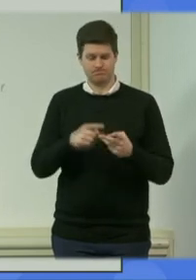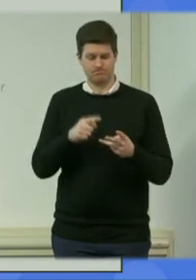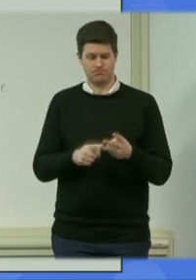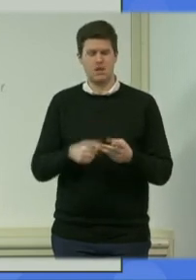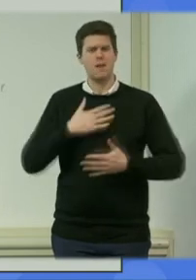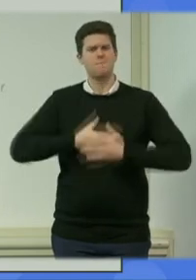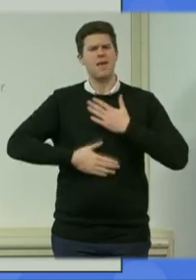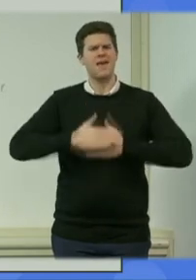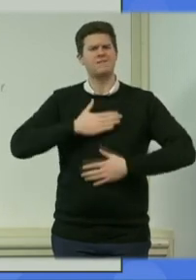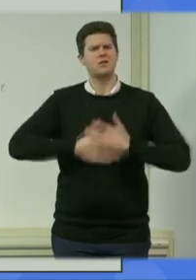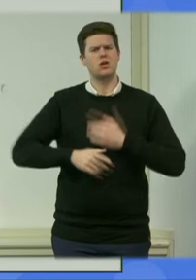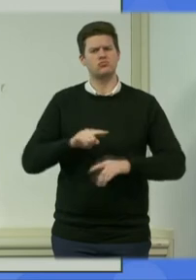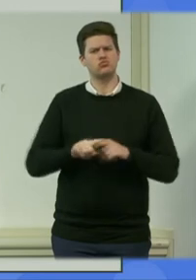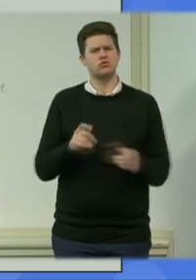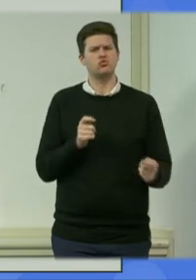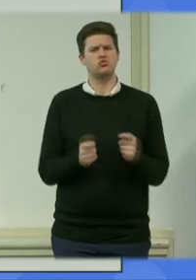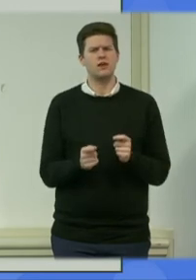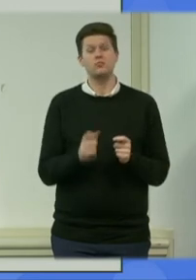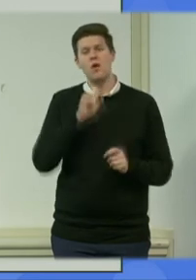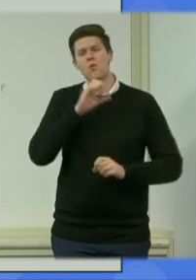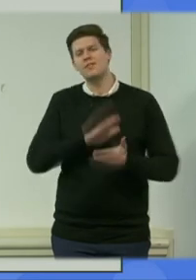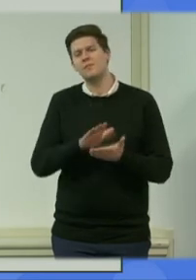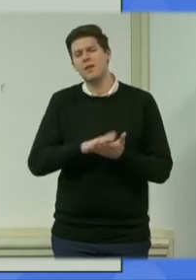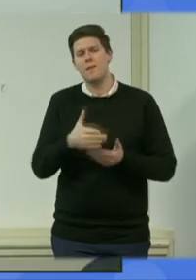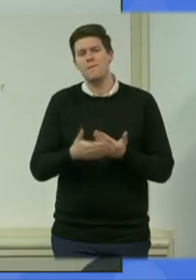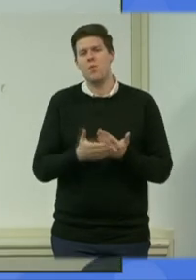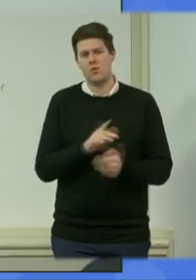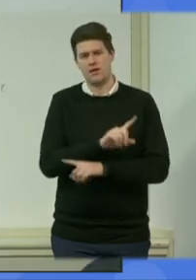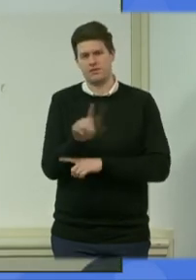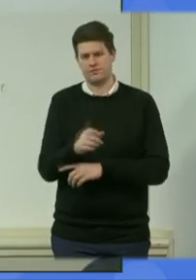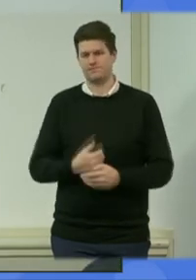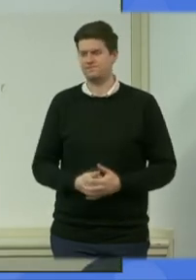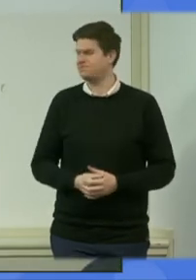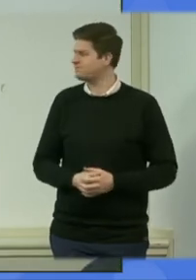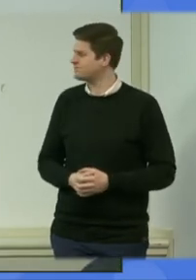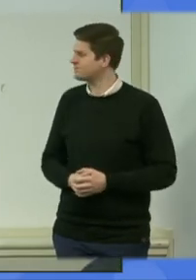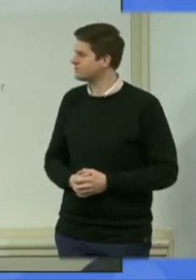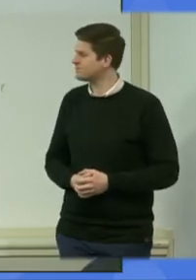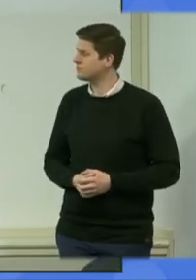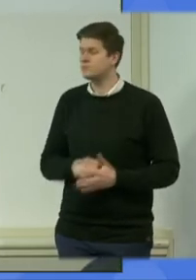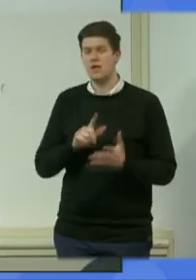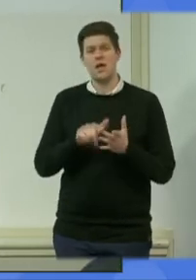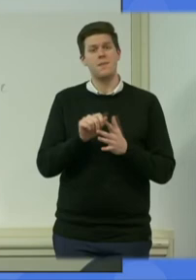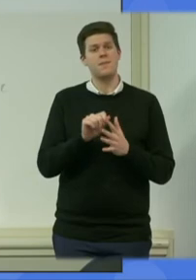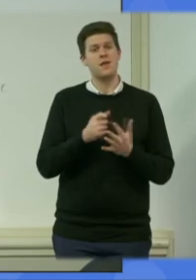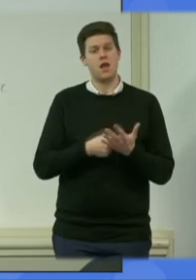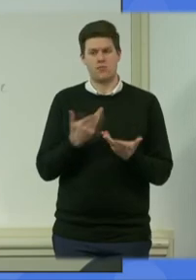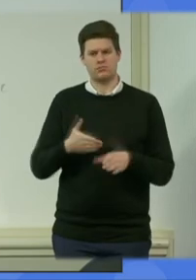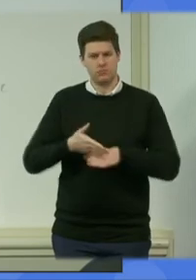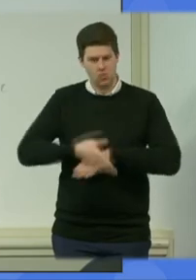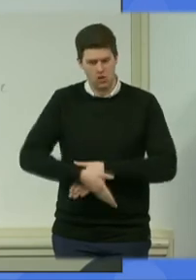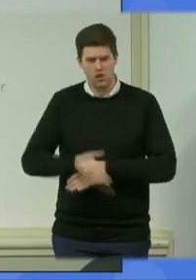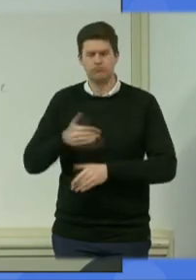I'm going to talk about that a little bit more as we get into the presentation. IPPR have done a great deal of work, both focused